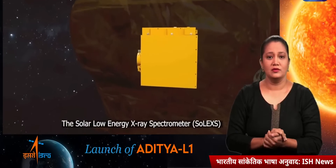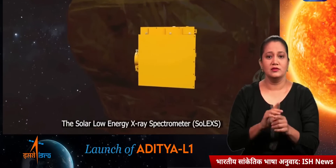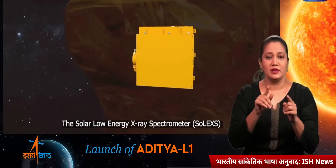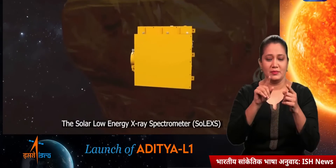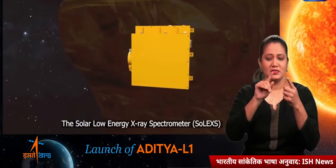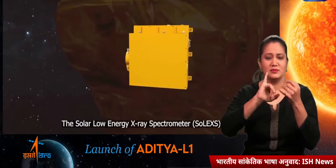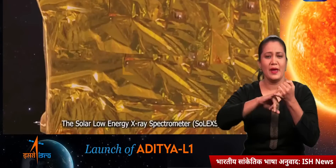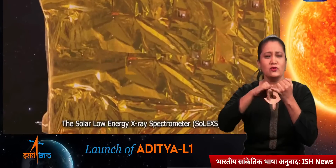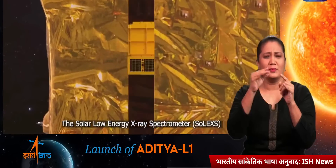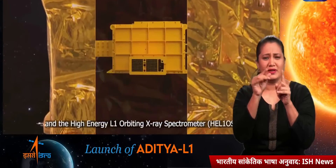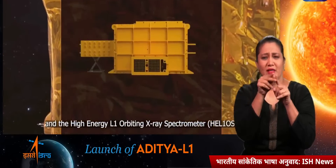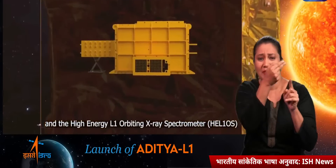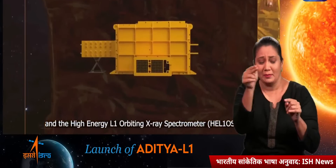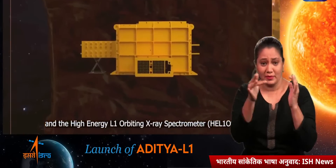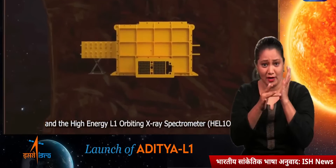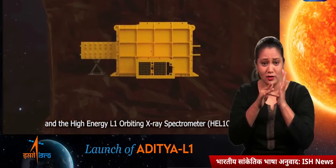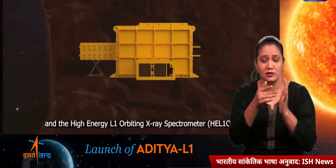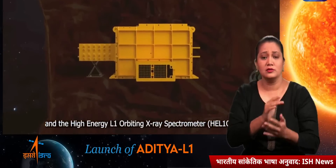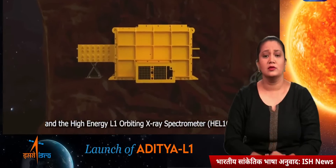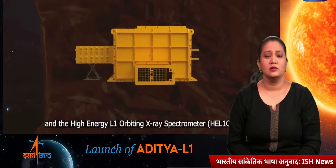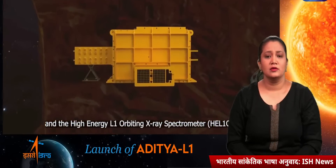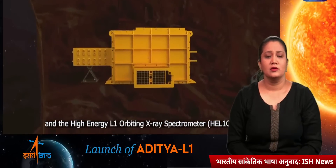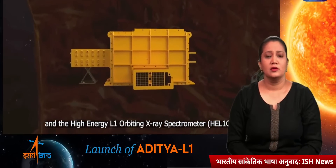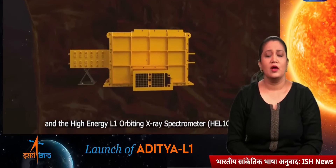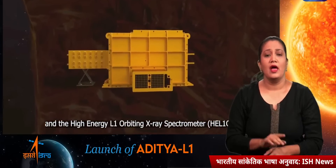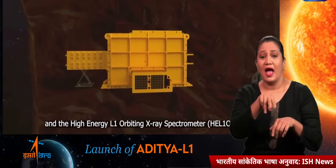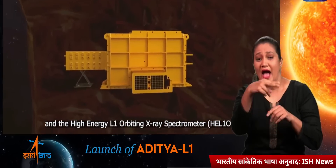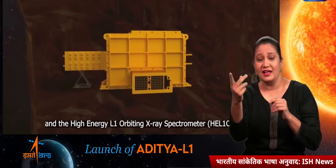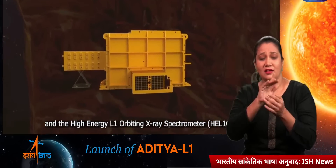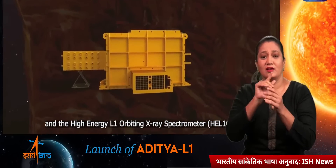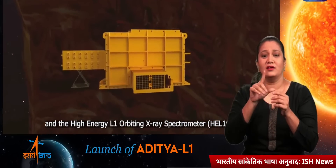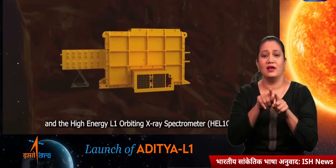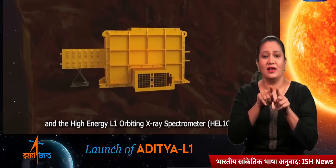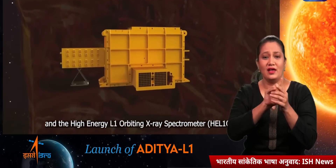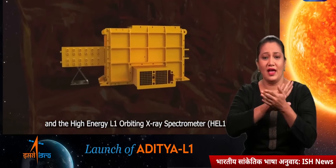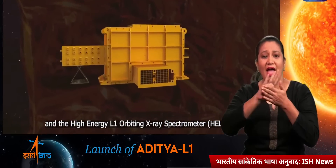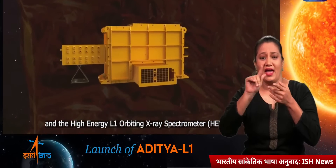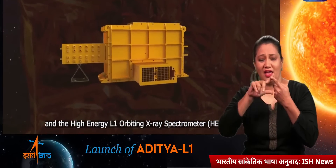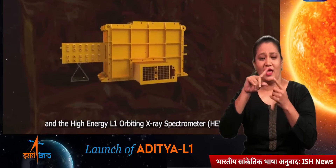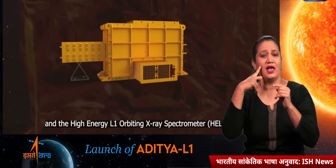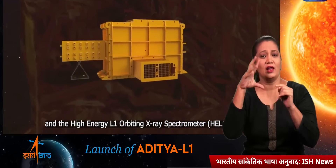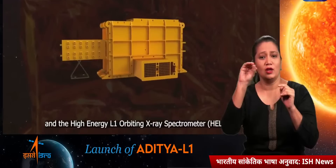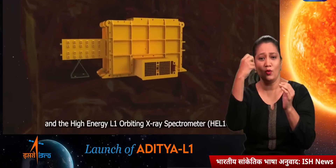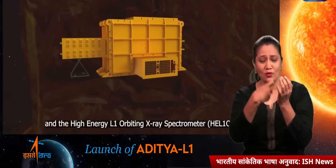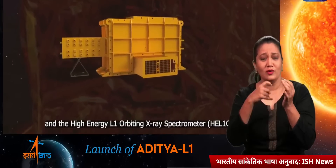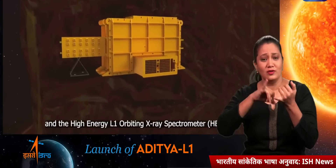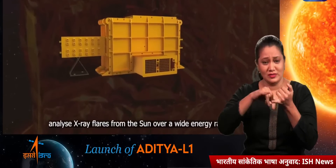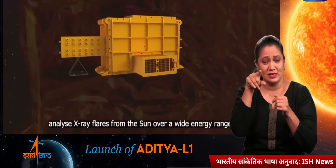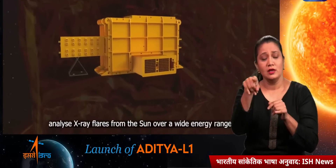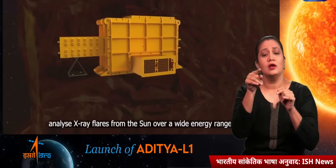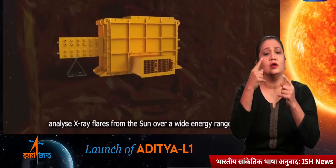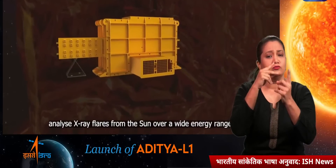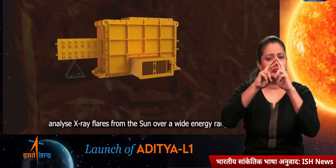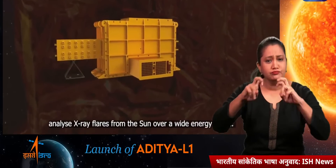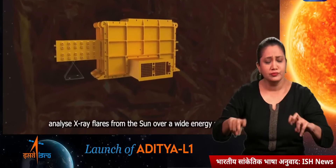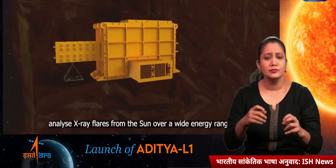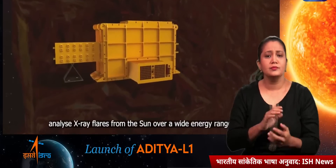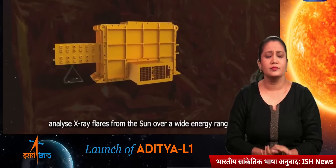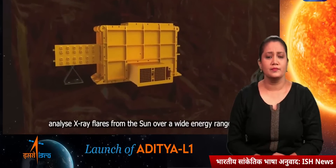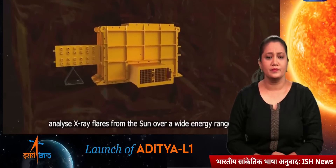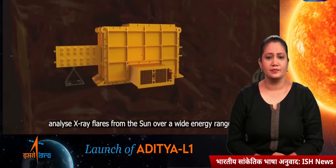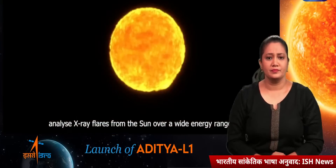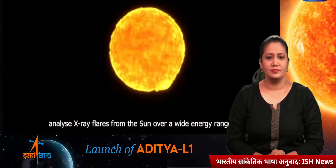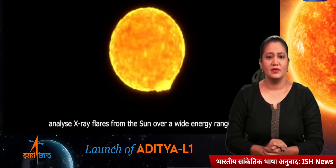Spectrometer (SOLEXIS) and the High Energy L1 Orbiting X-ray Spectrometer (HELIOS) analyze